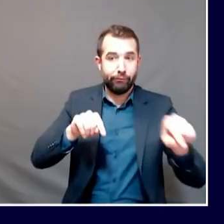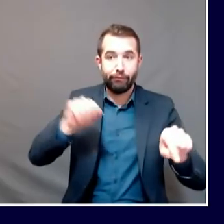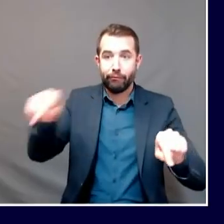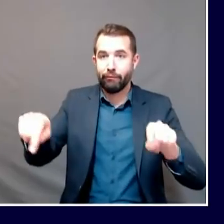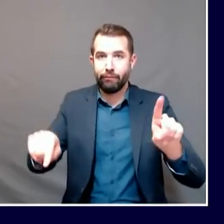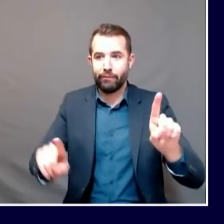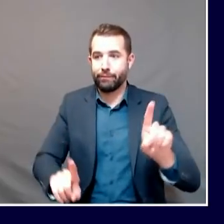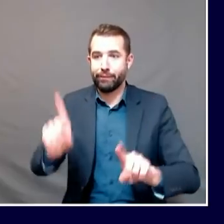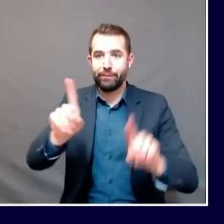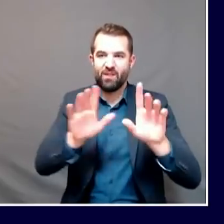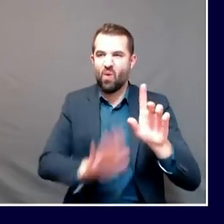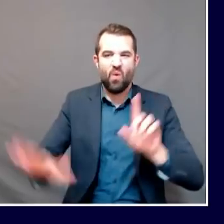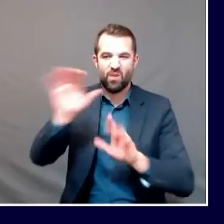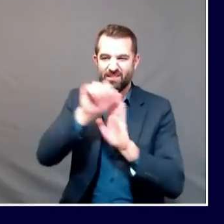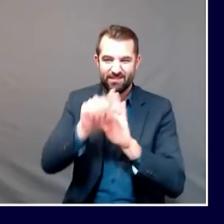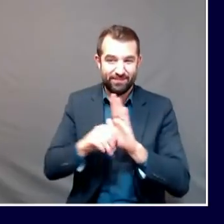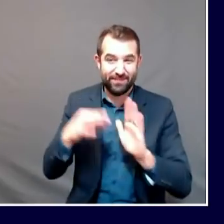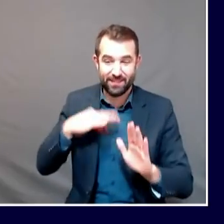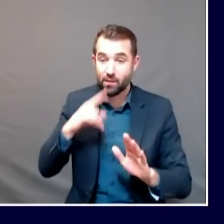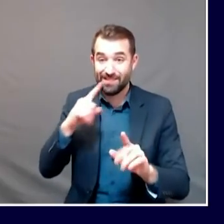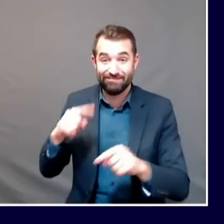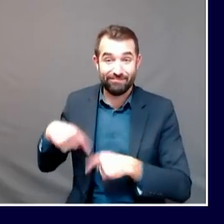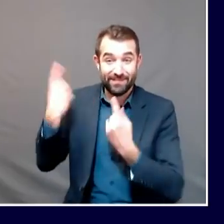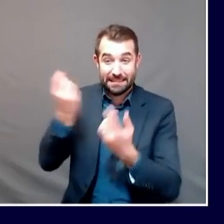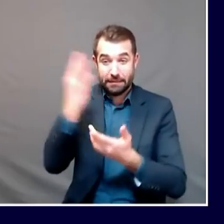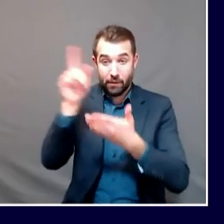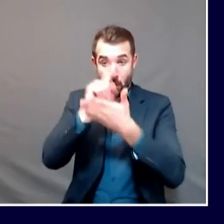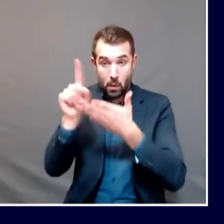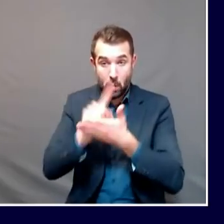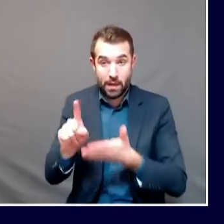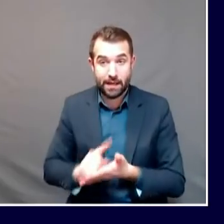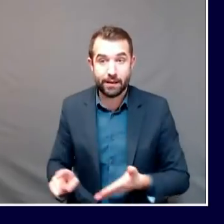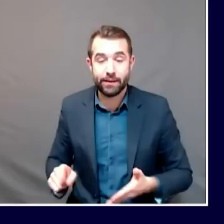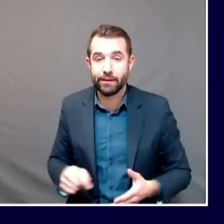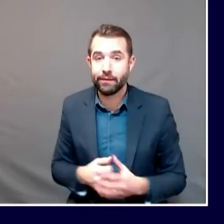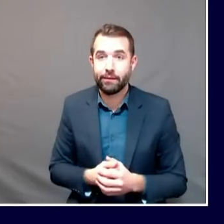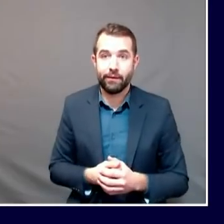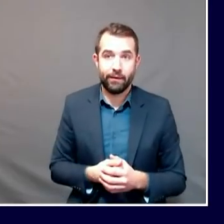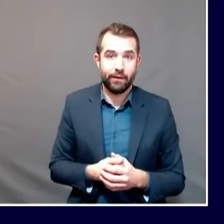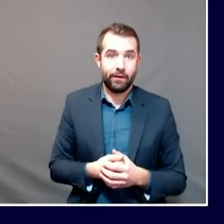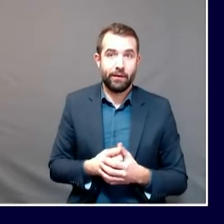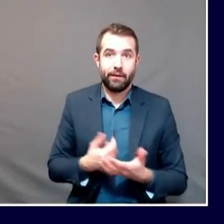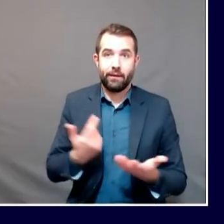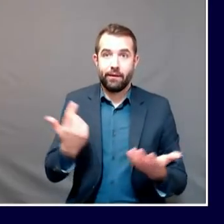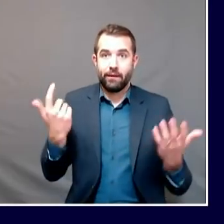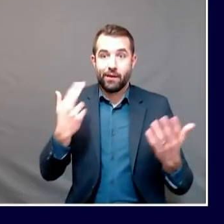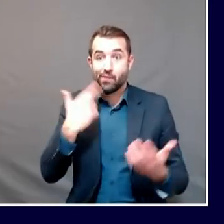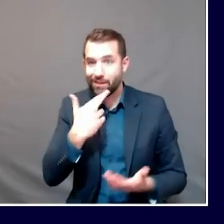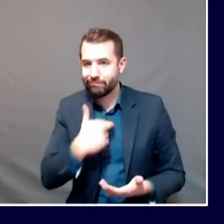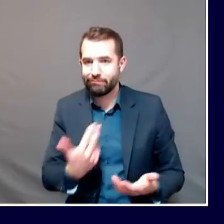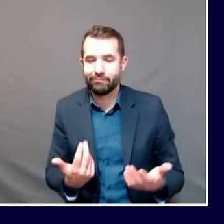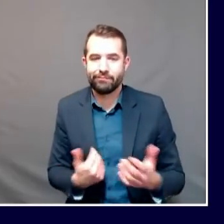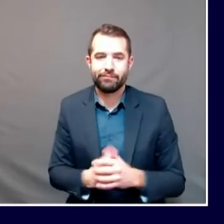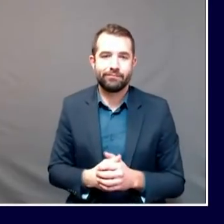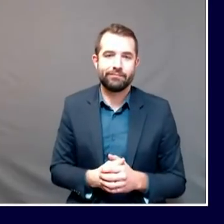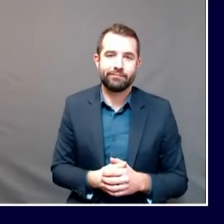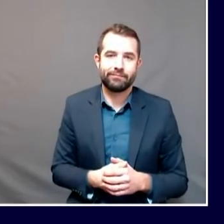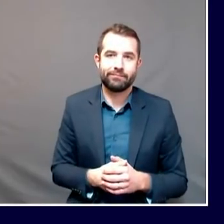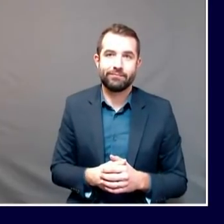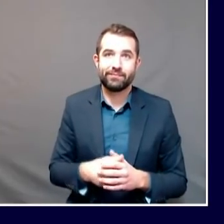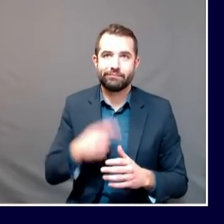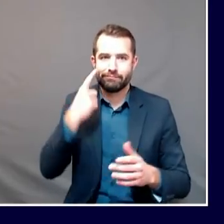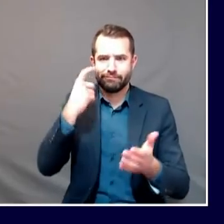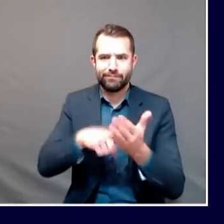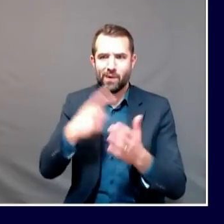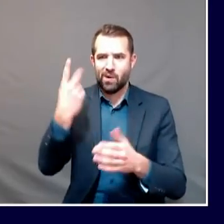weeks, we have continued to see outbreaks at eating establishments. I mentioned one today. We've also,